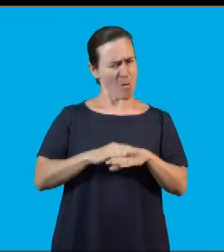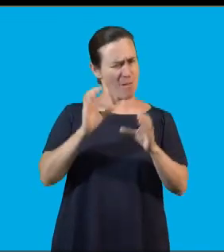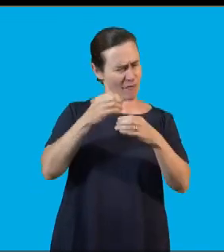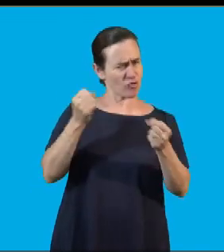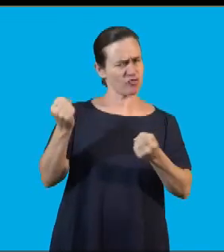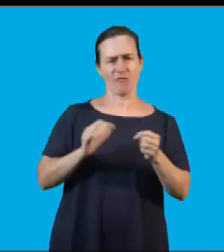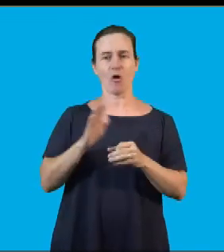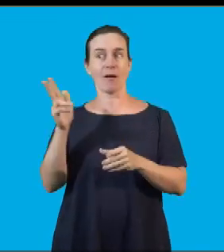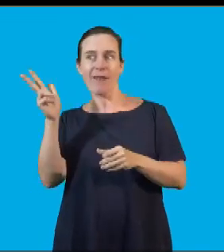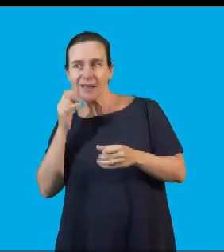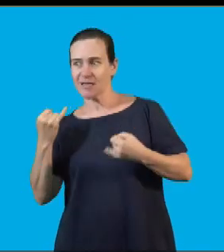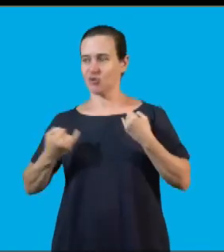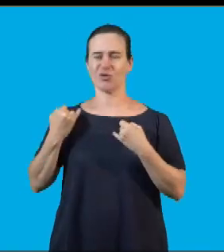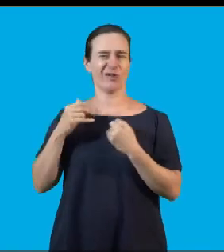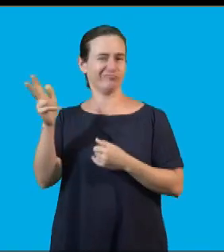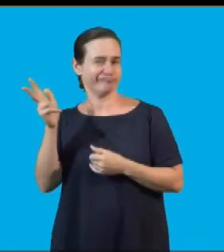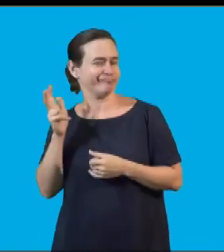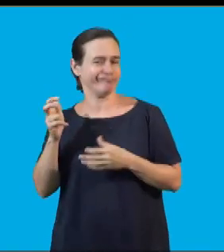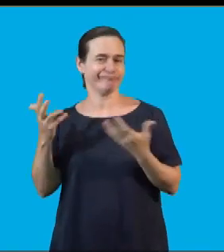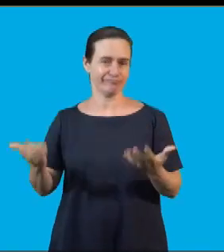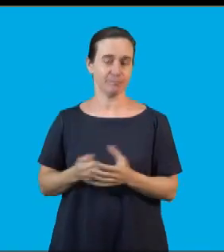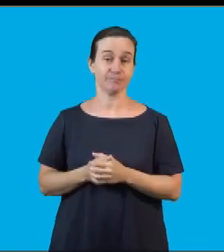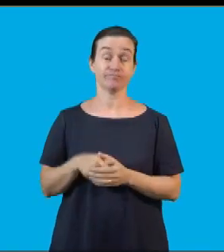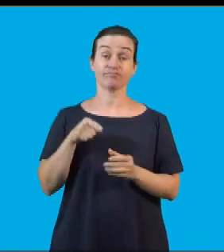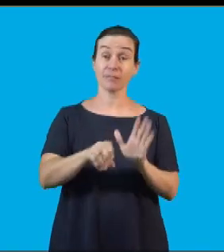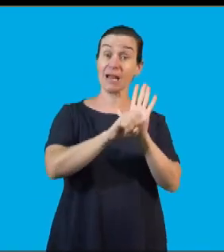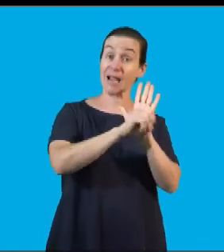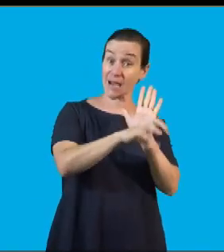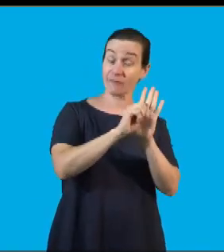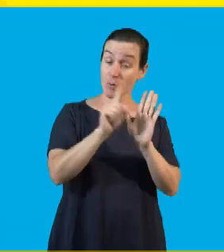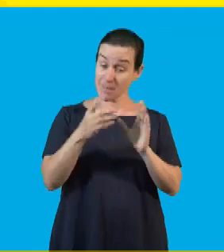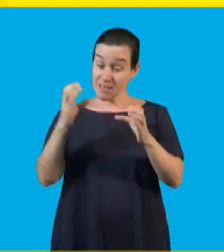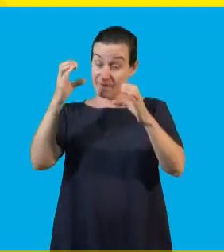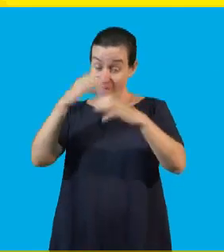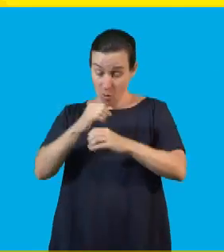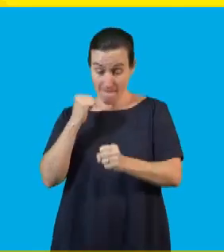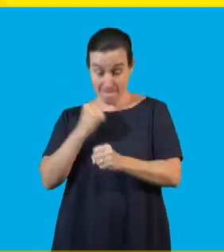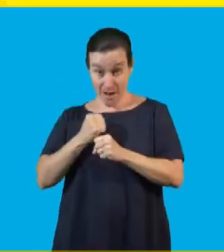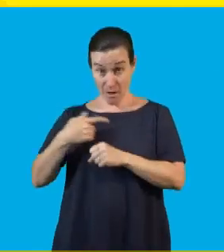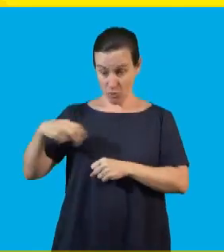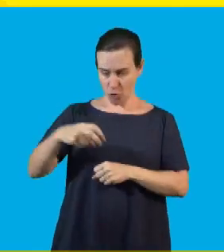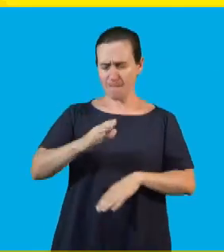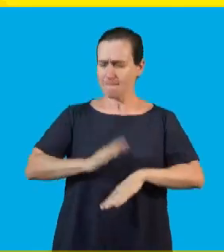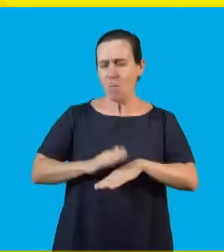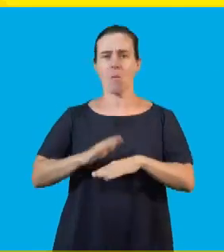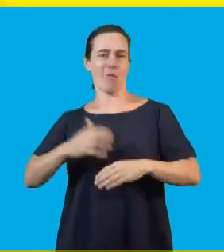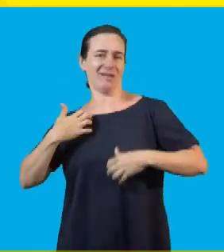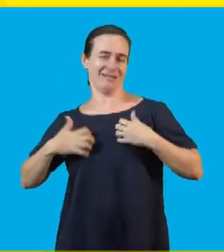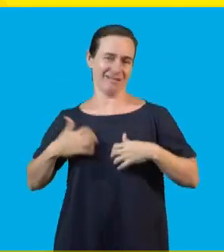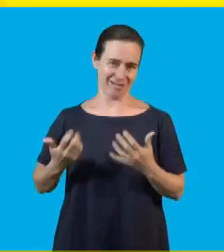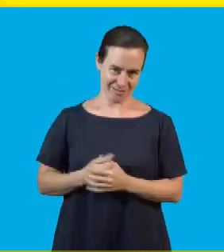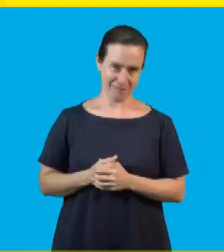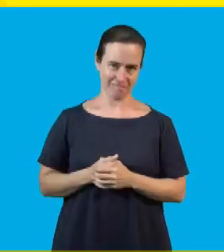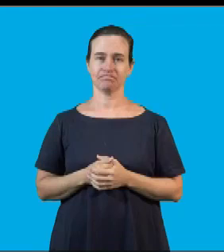than actually enjoying the experience. Remember, this advertisement, the focus is on making a commute more